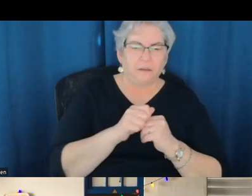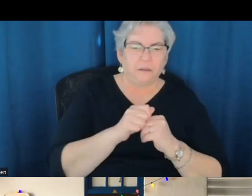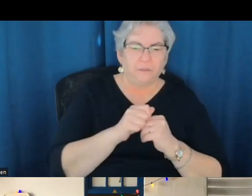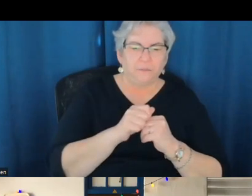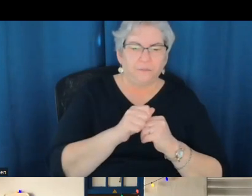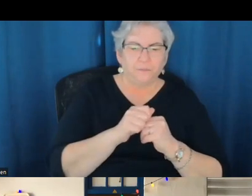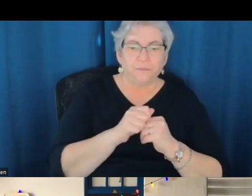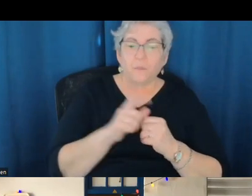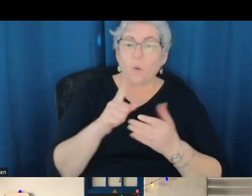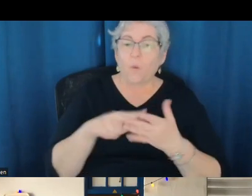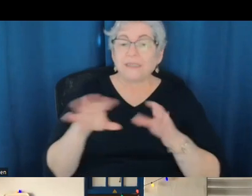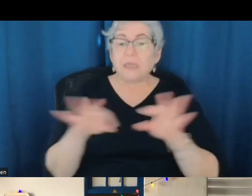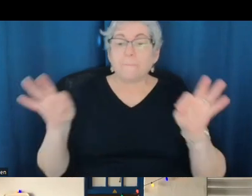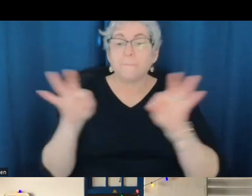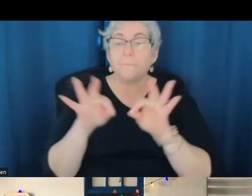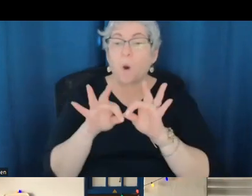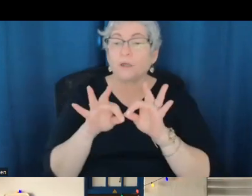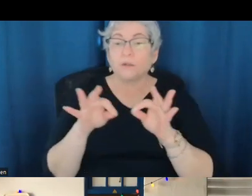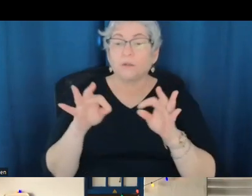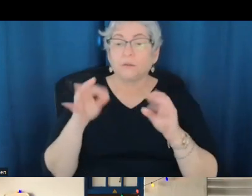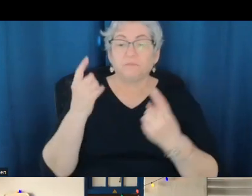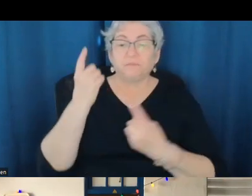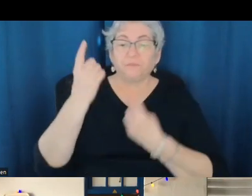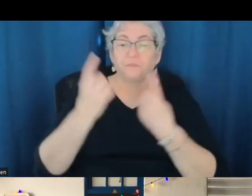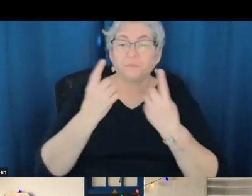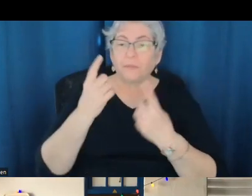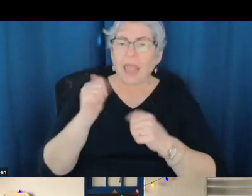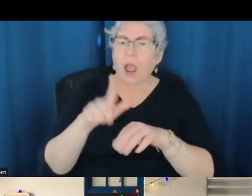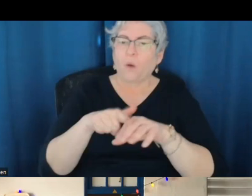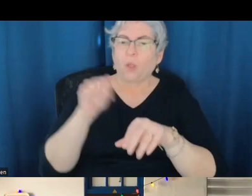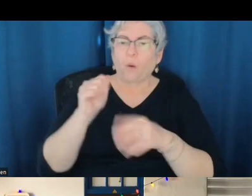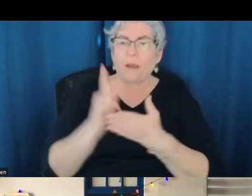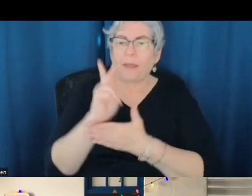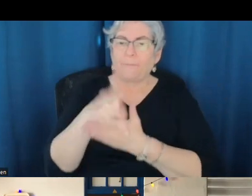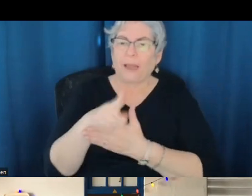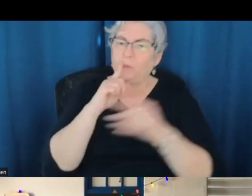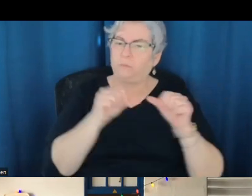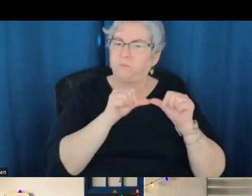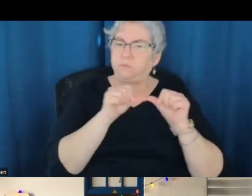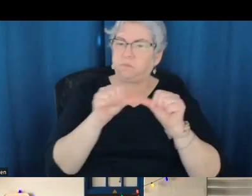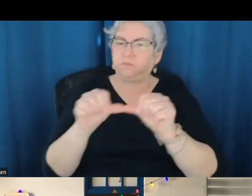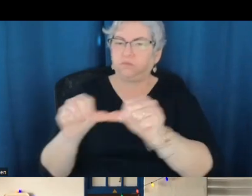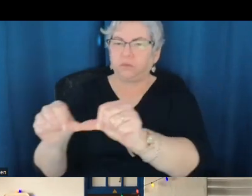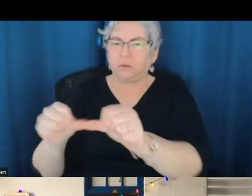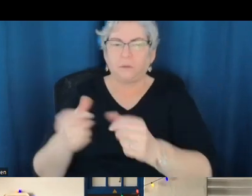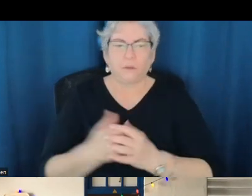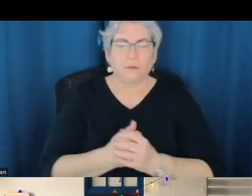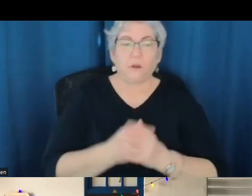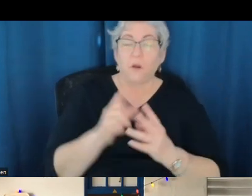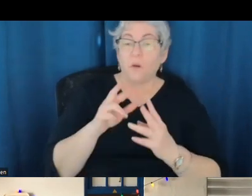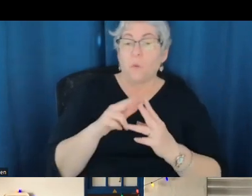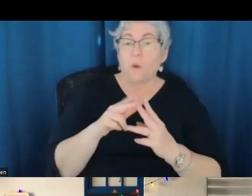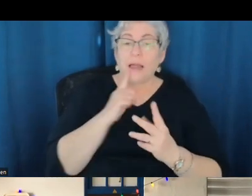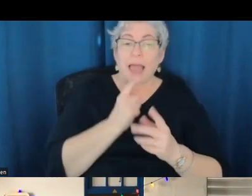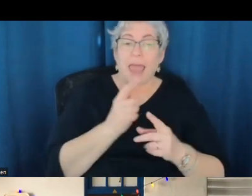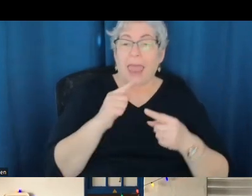The importance here is just to consider how long the plants will persist. So whether they're an